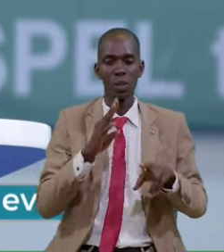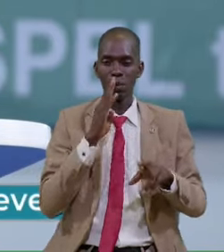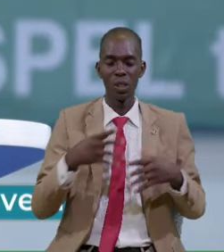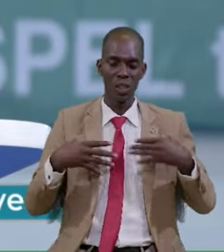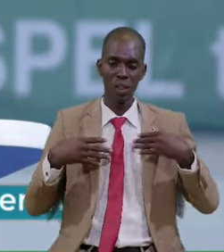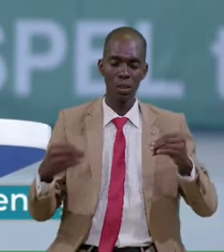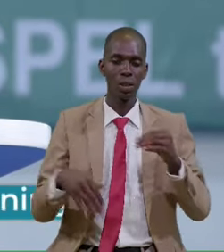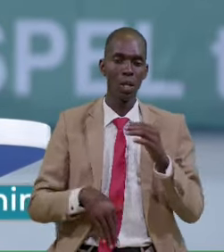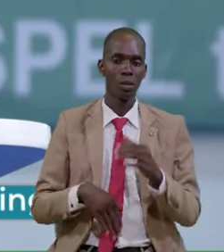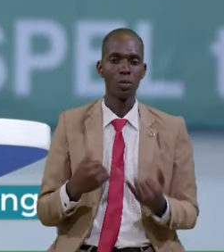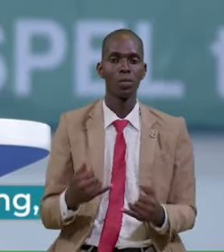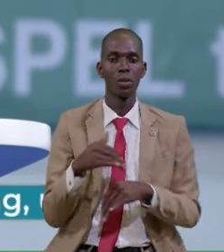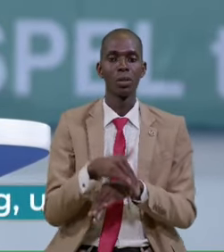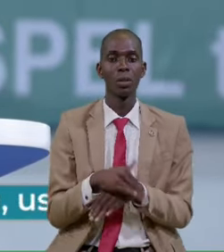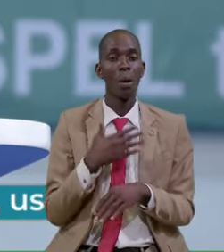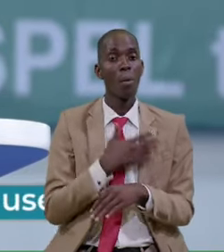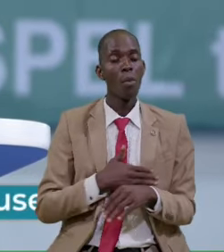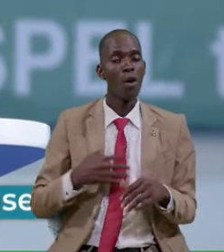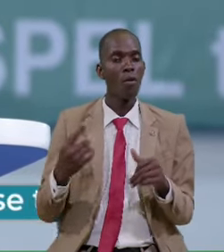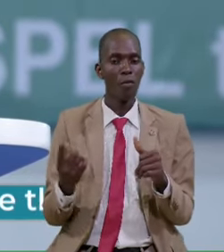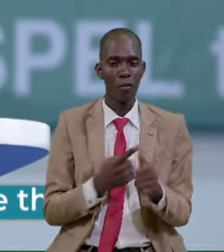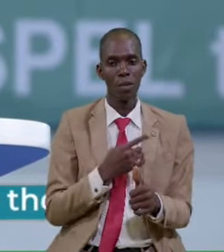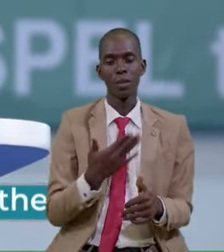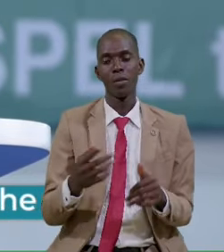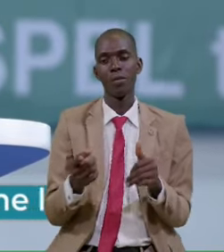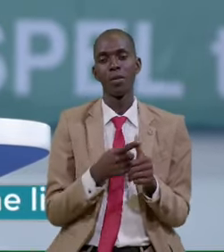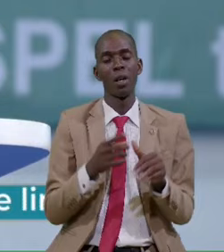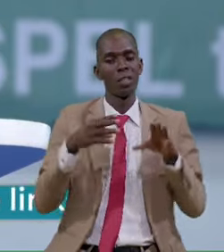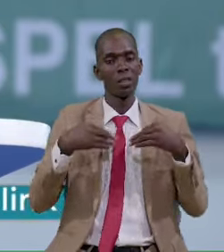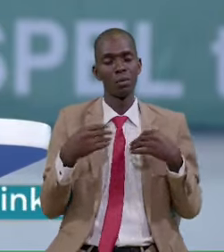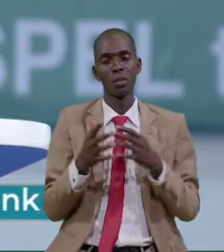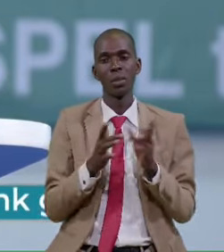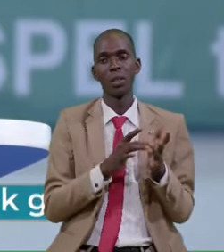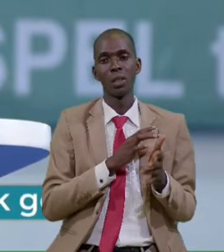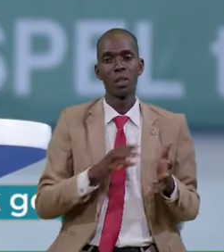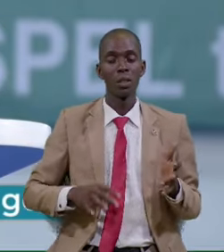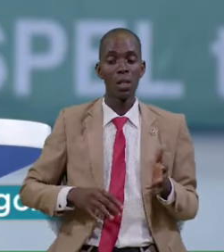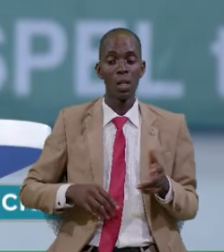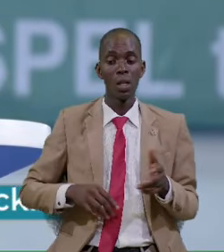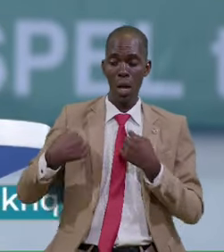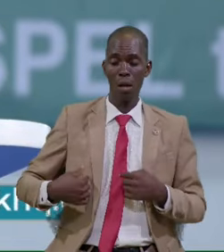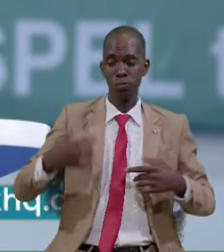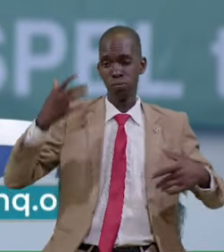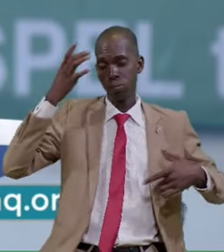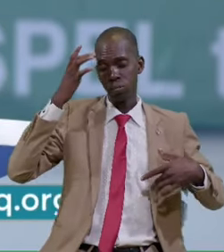first. Heart diseases, lungs, related diseases,